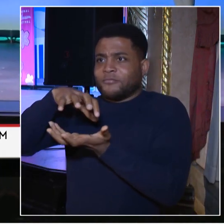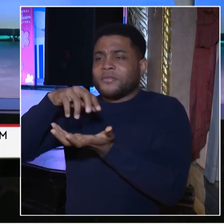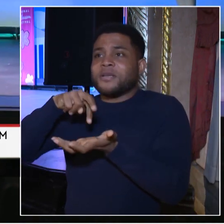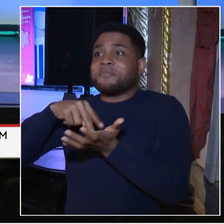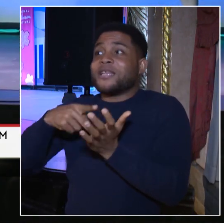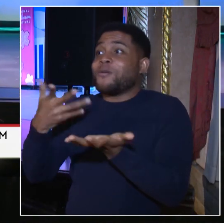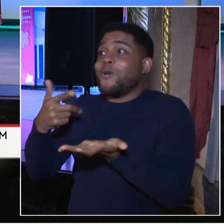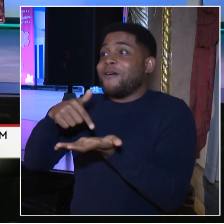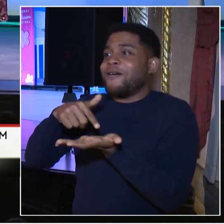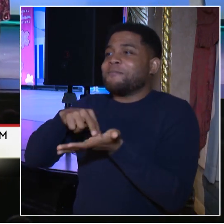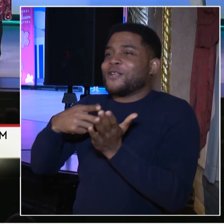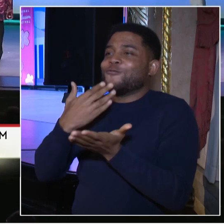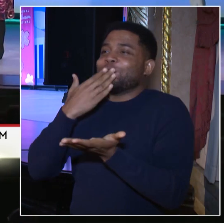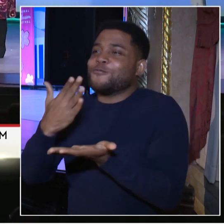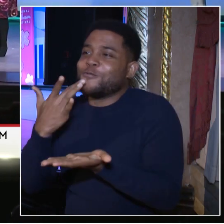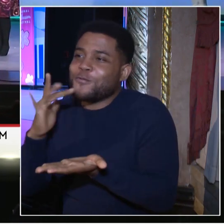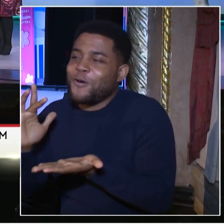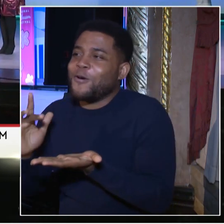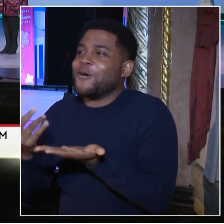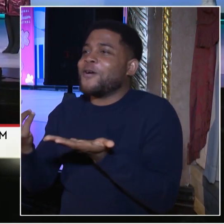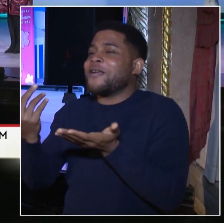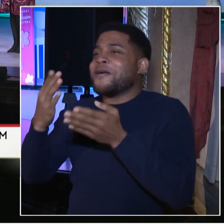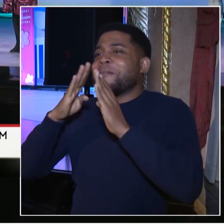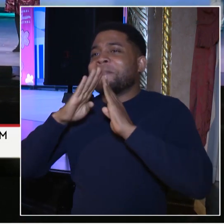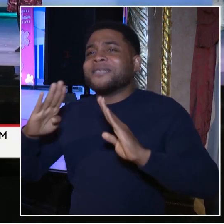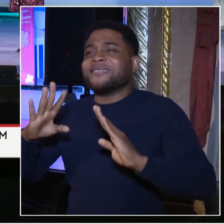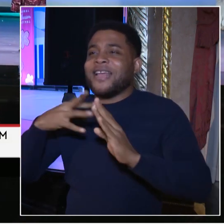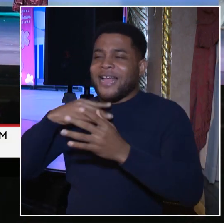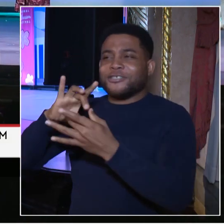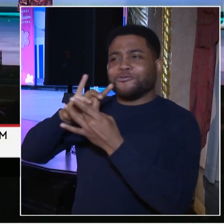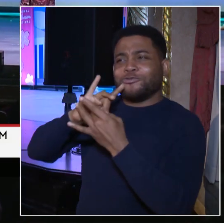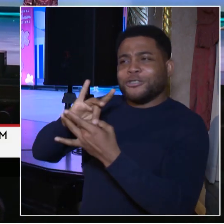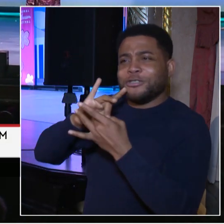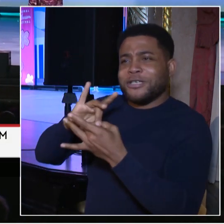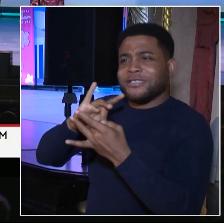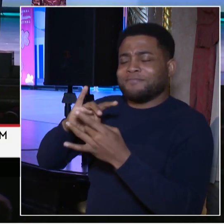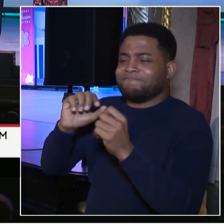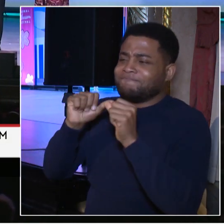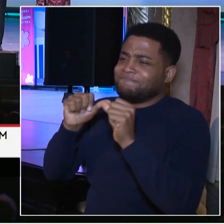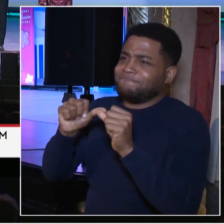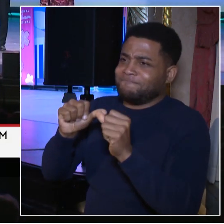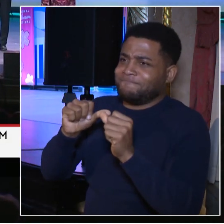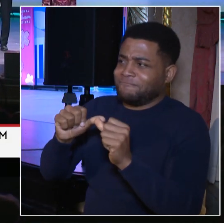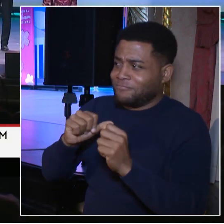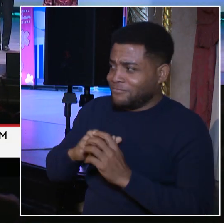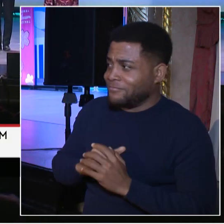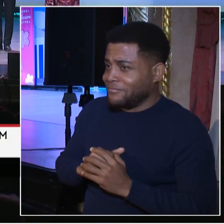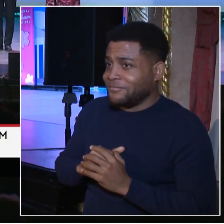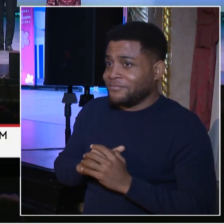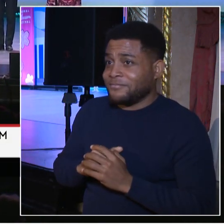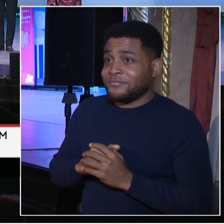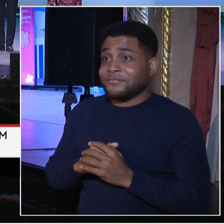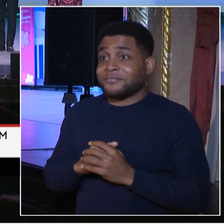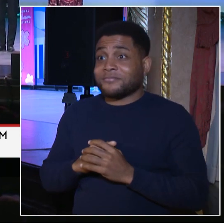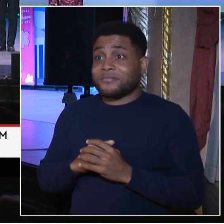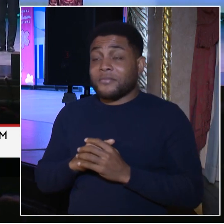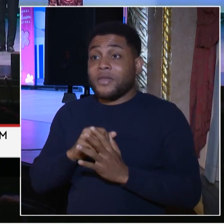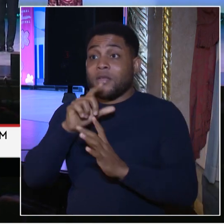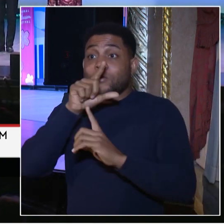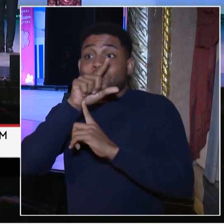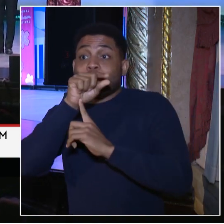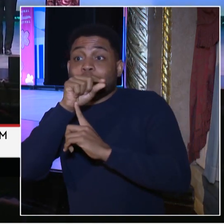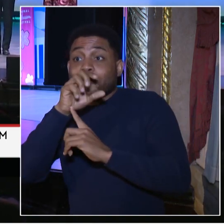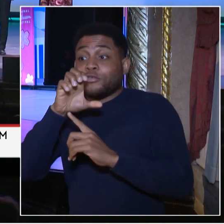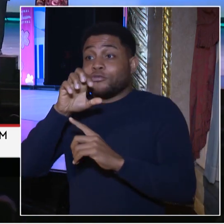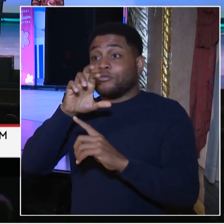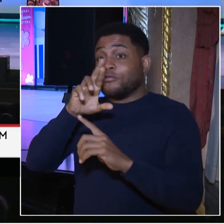and long-lasting relationships. Once a crane creates a pair bond, it